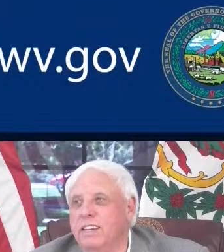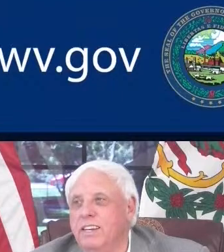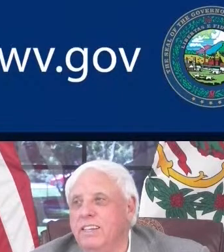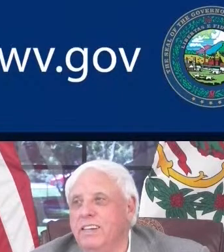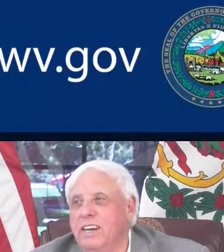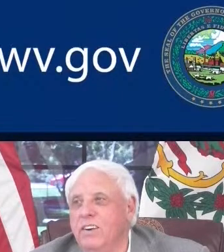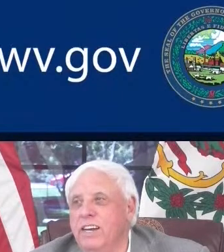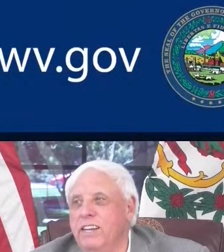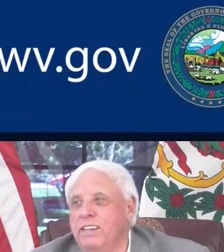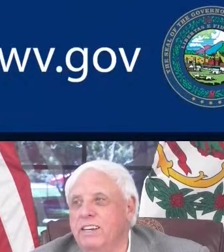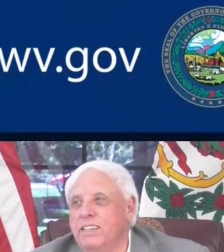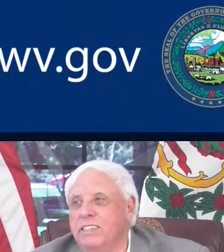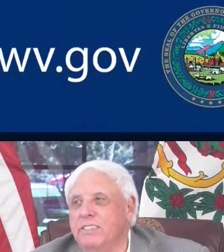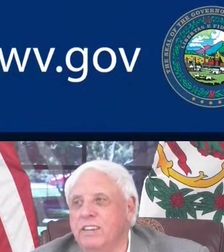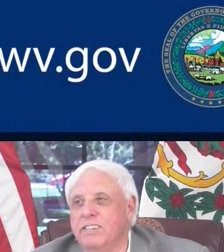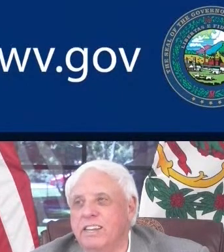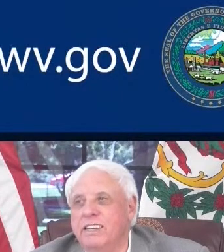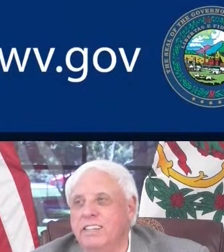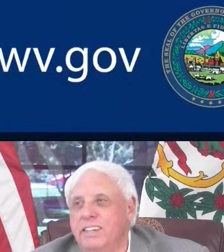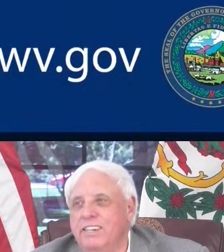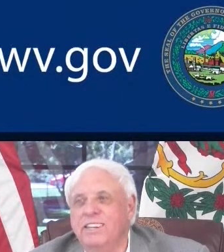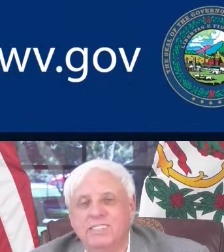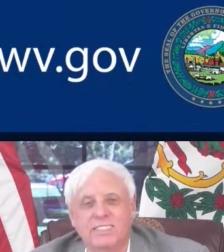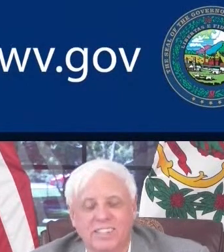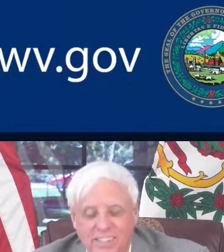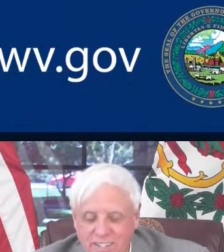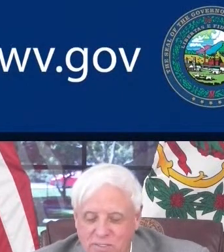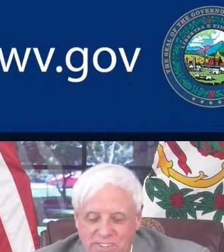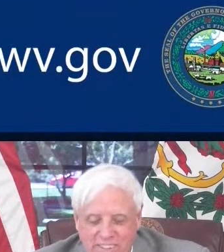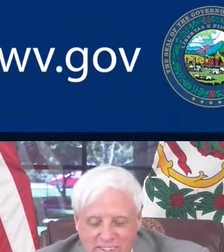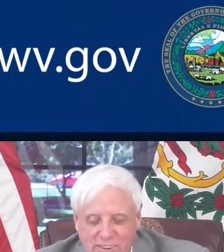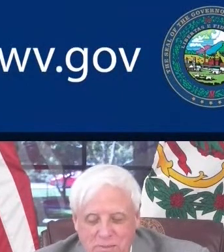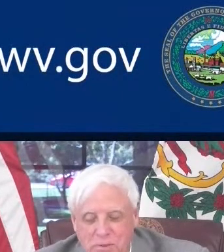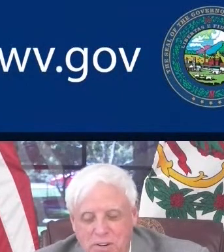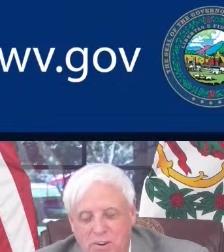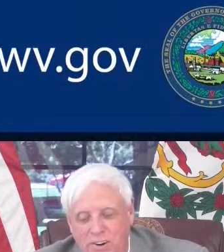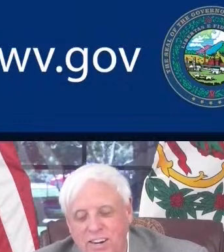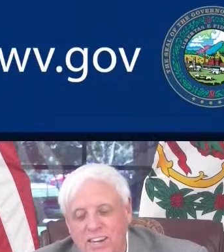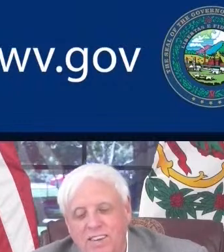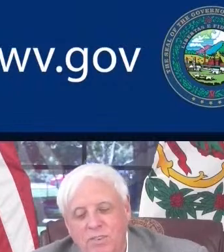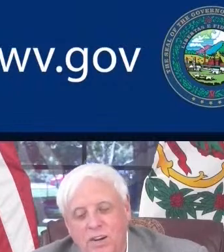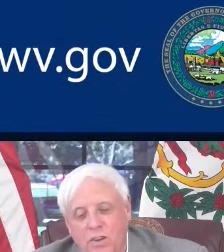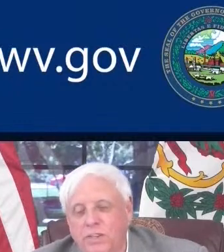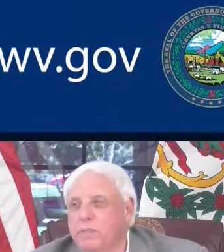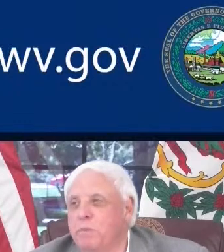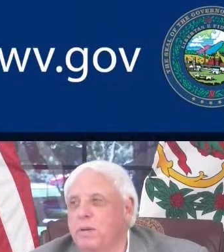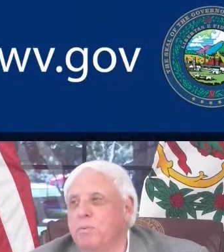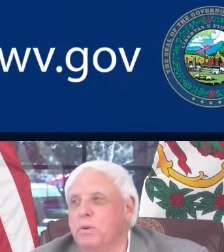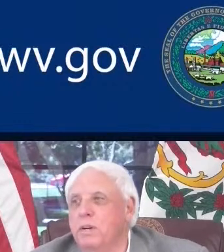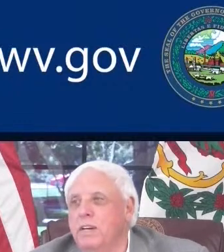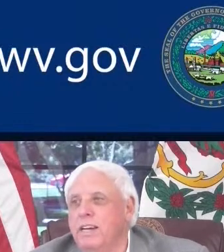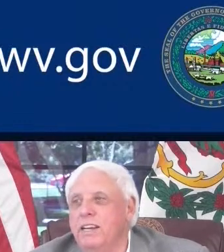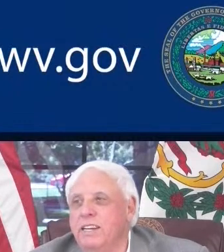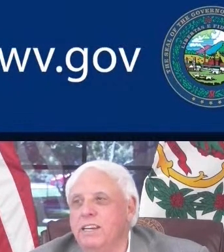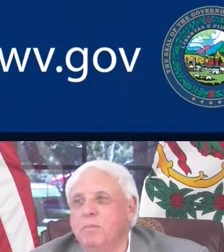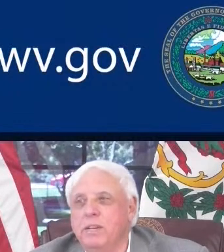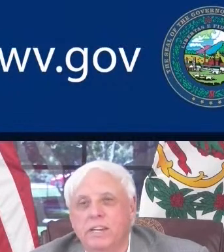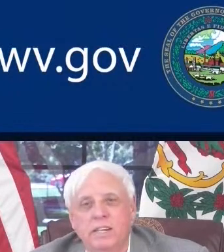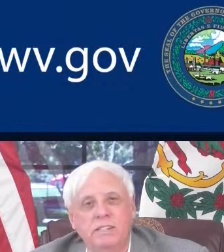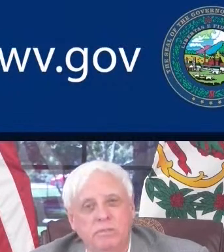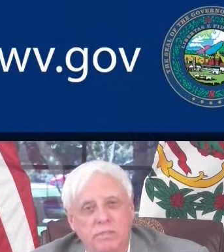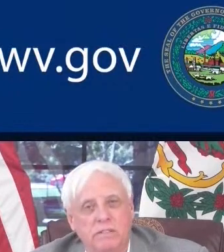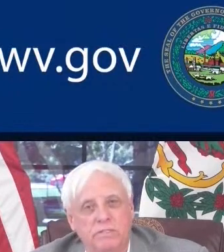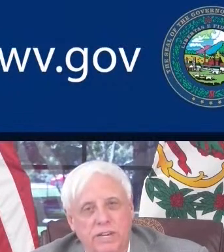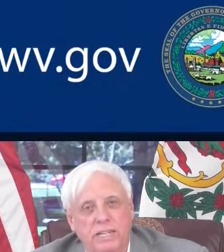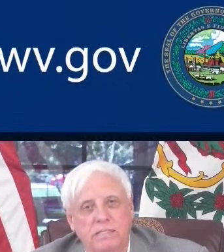day, and this young lady won an incredible car. But all these people and them